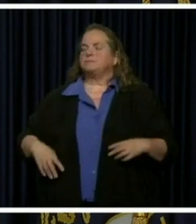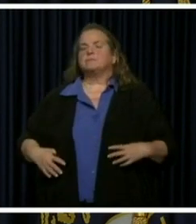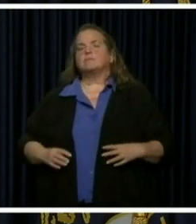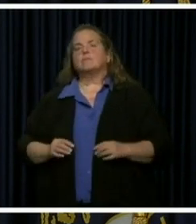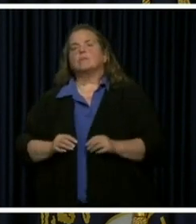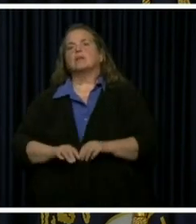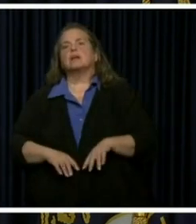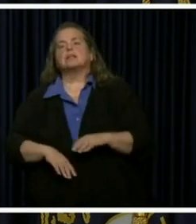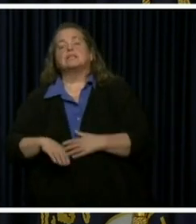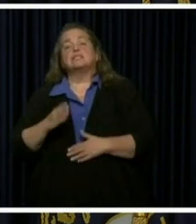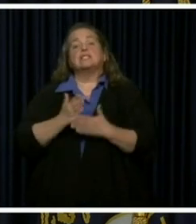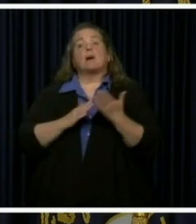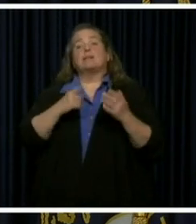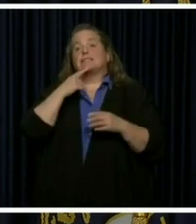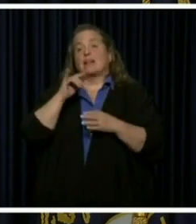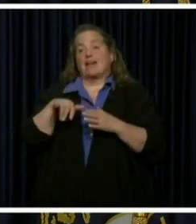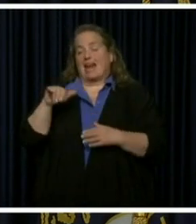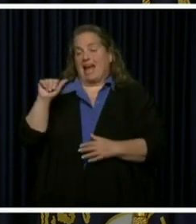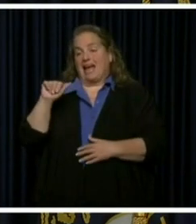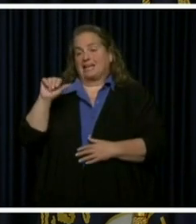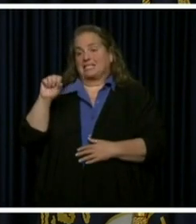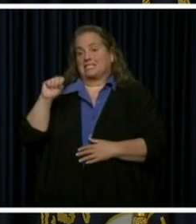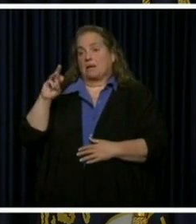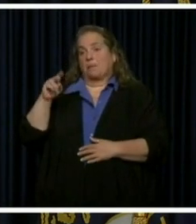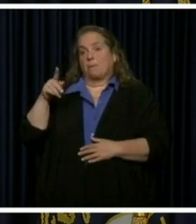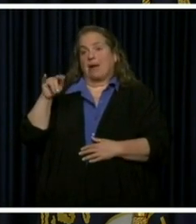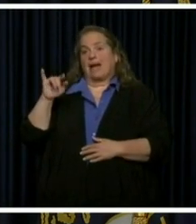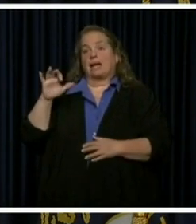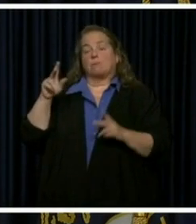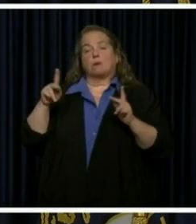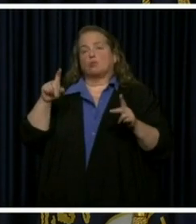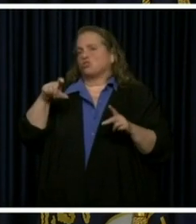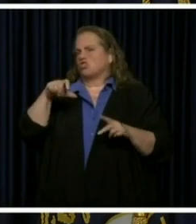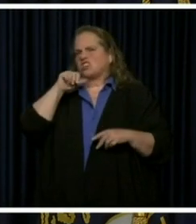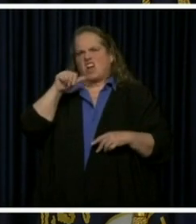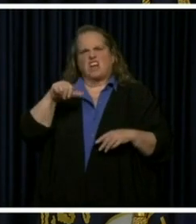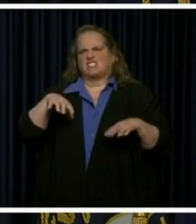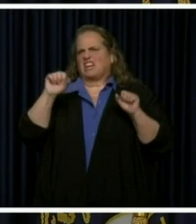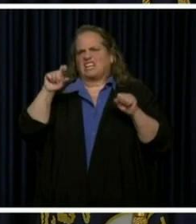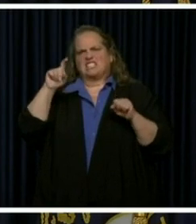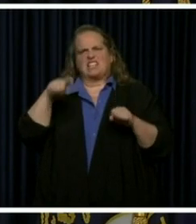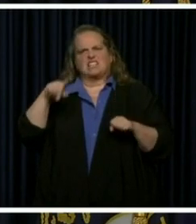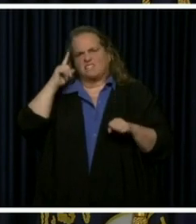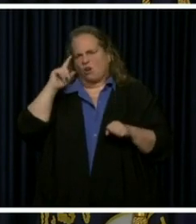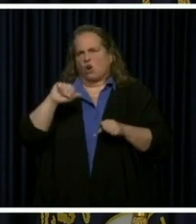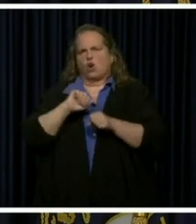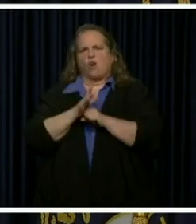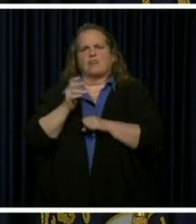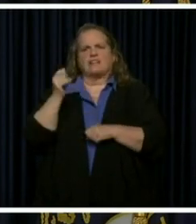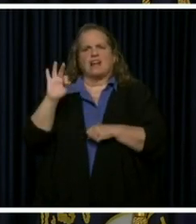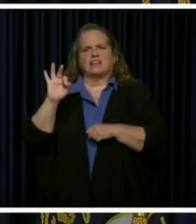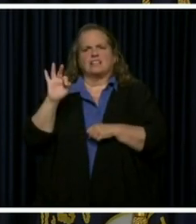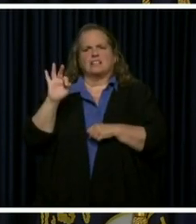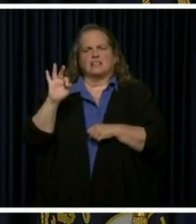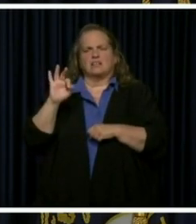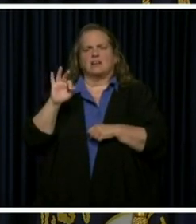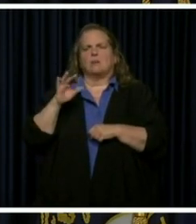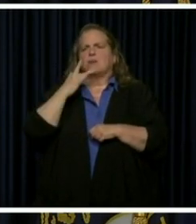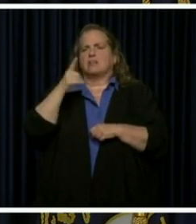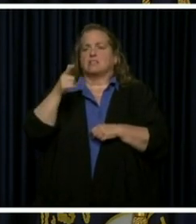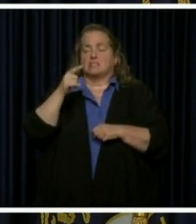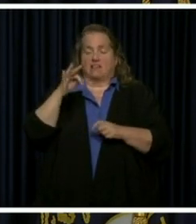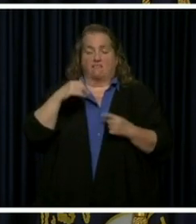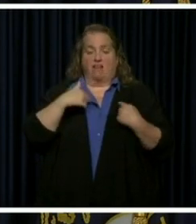Some say that asymptomatic people shouldn't bother being tested for COVID-19 or antibodies because they could be exposed the next day and if